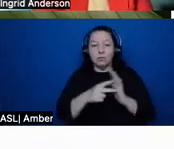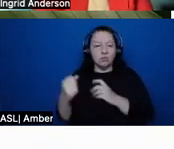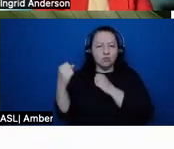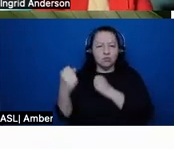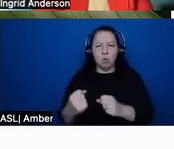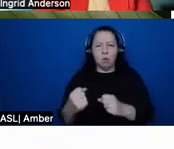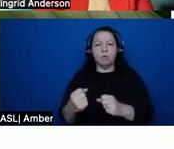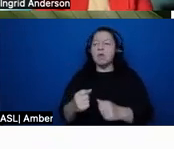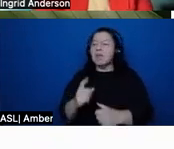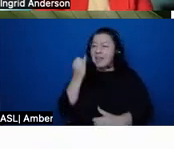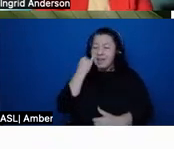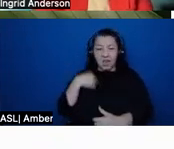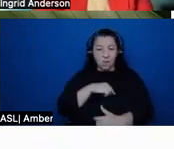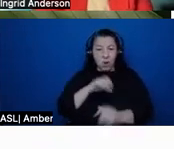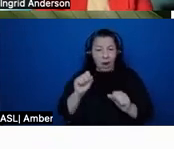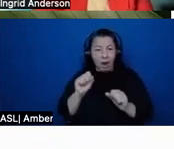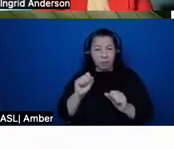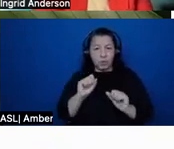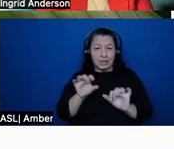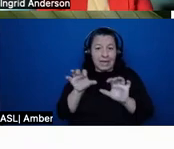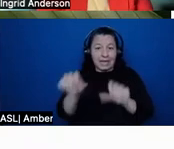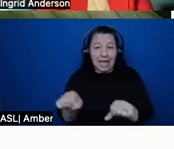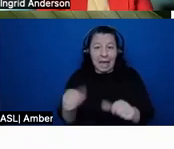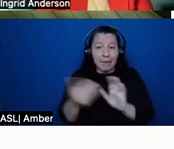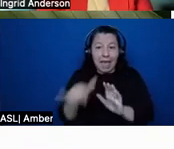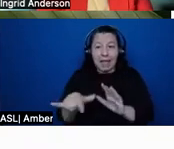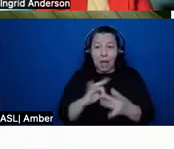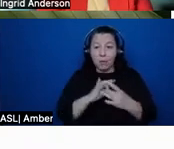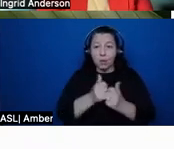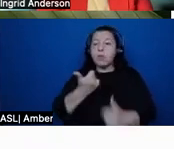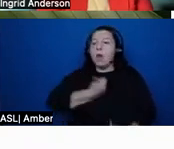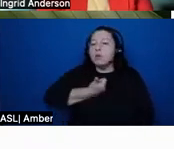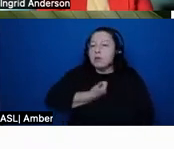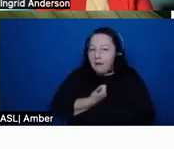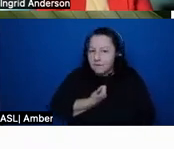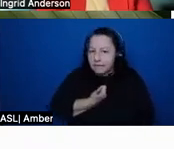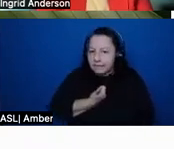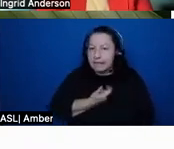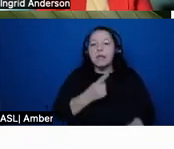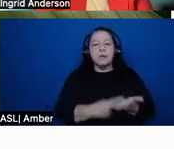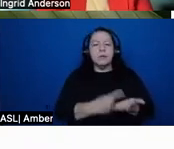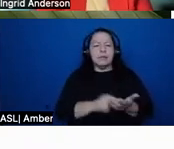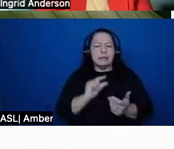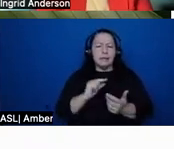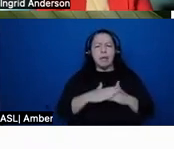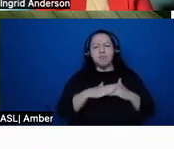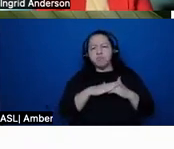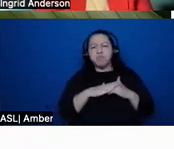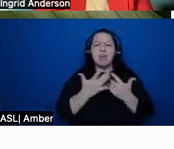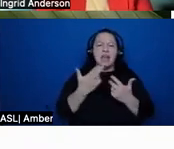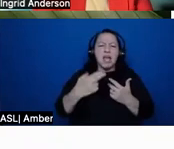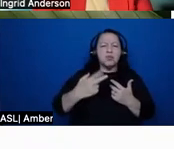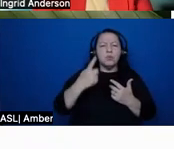that relationship with ourselves. So we're thinking, so we talked a little bit about, like the history of sexual